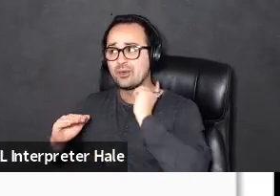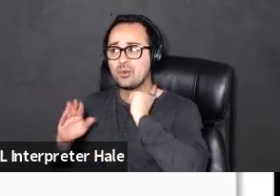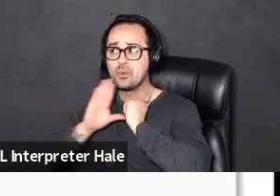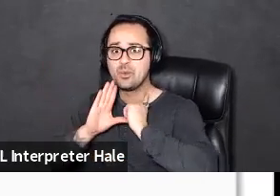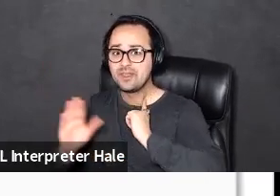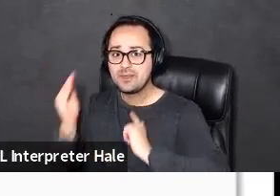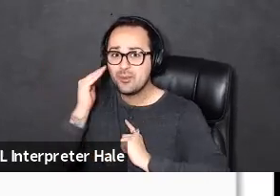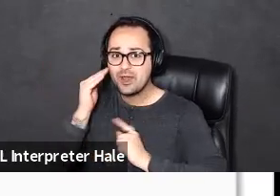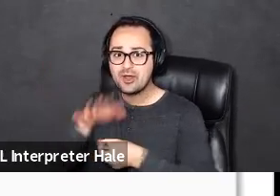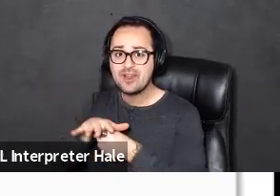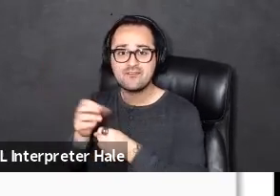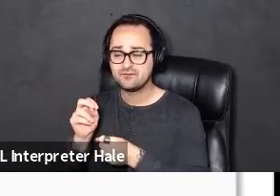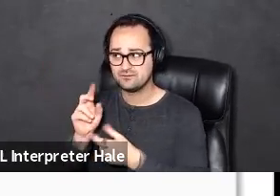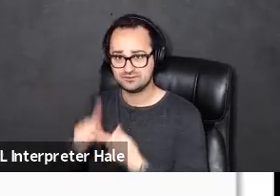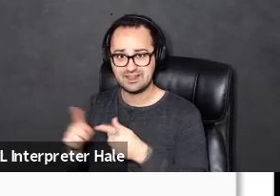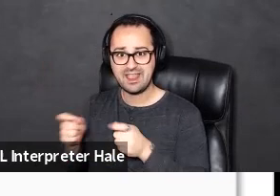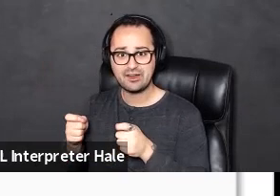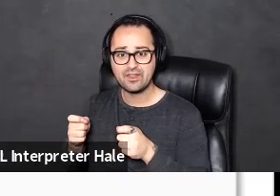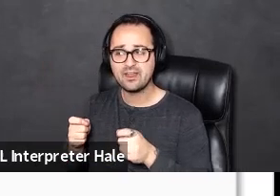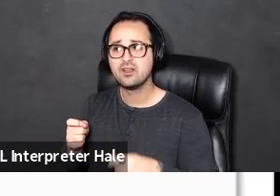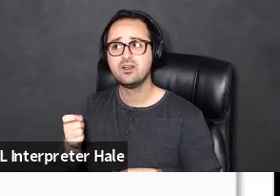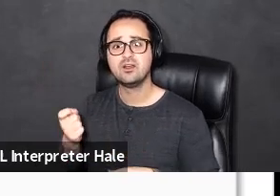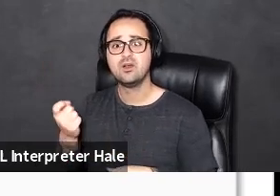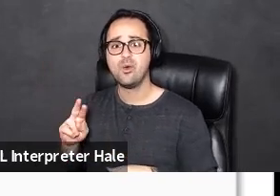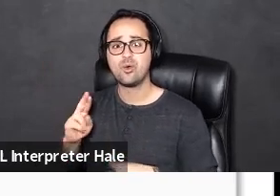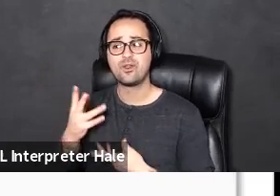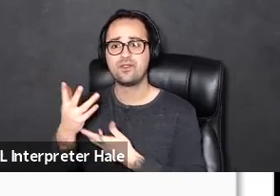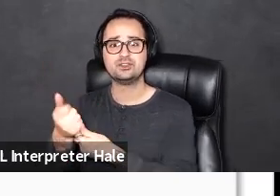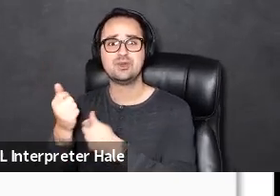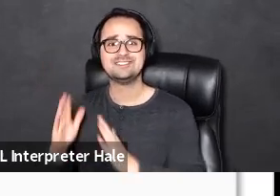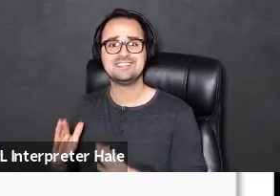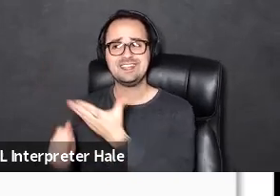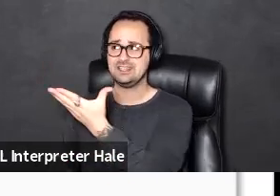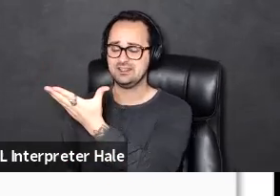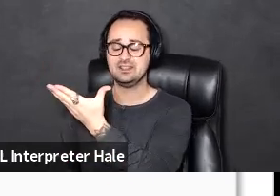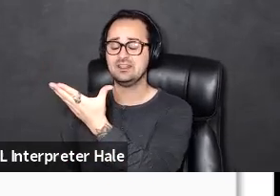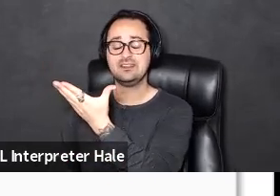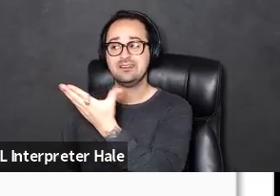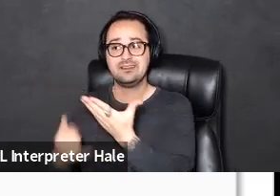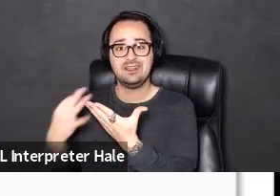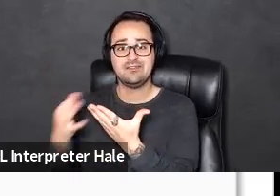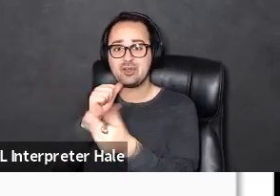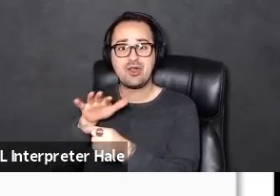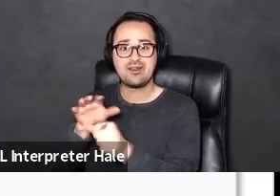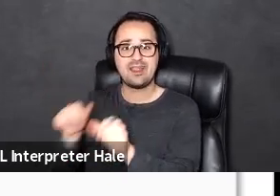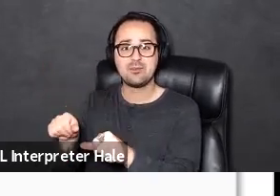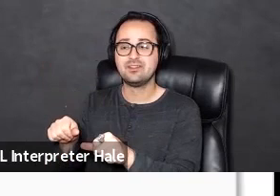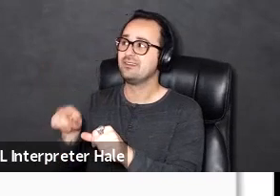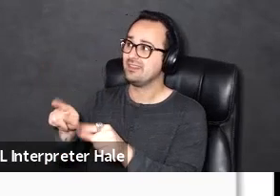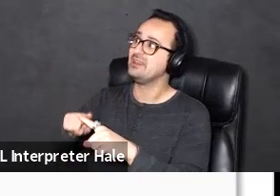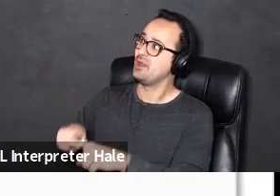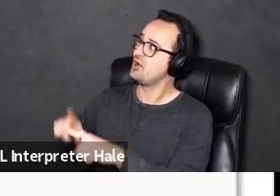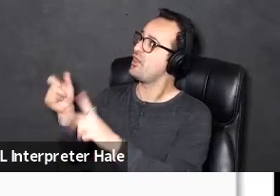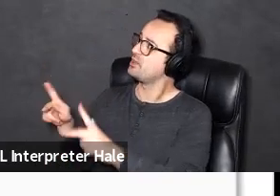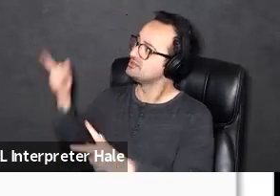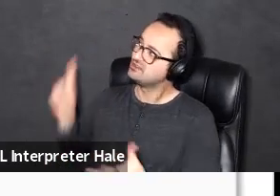be able to handle that? And or the trustee, and if the trustee isn't, then now they're relying on another party, and Craig will talk about this